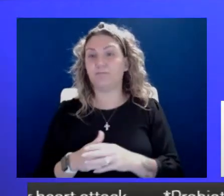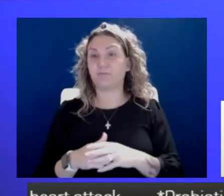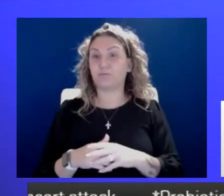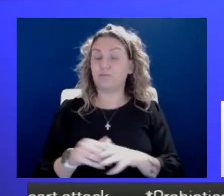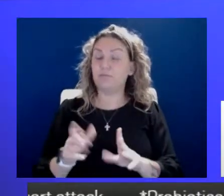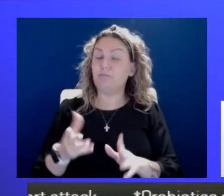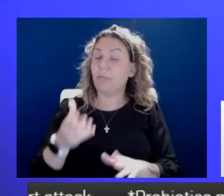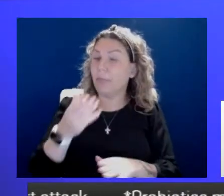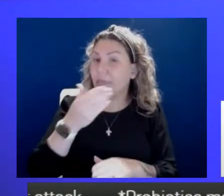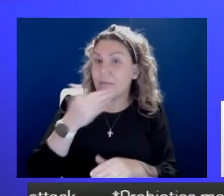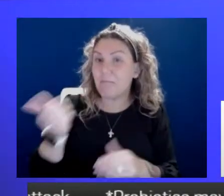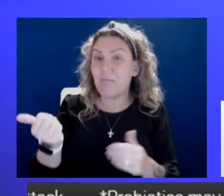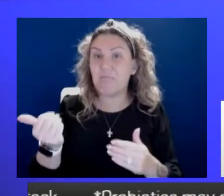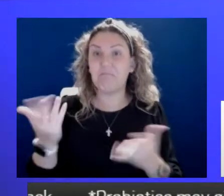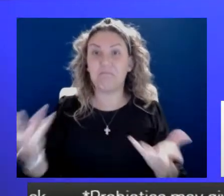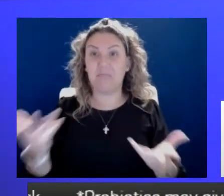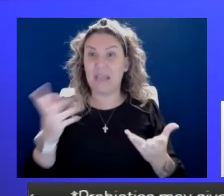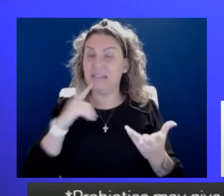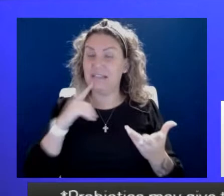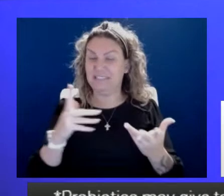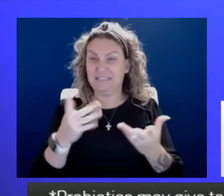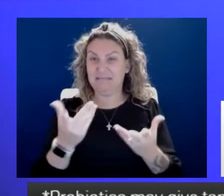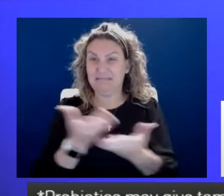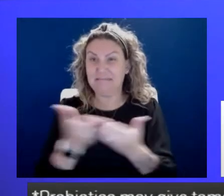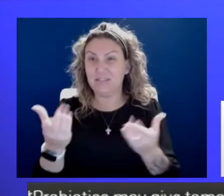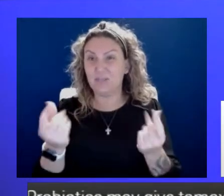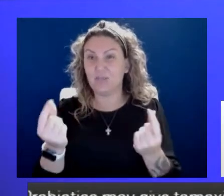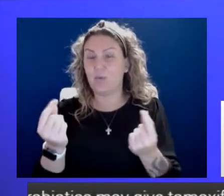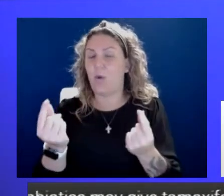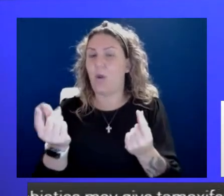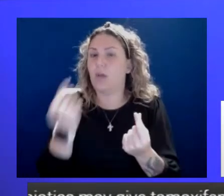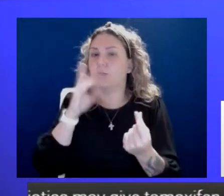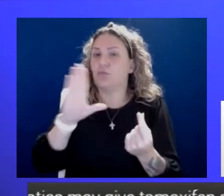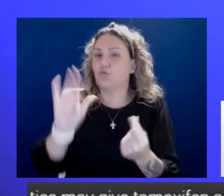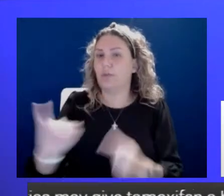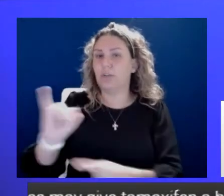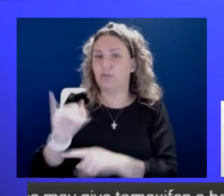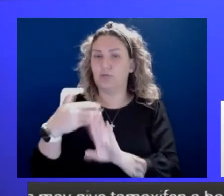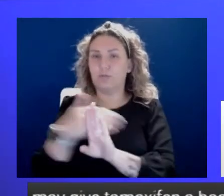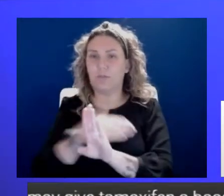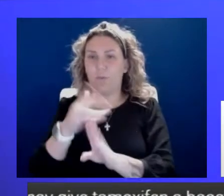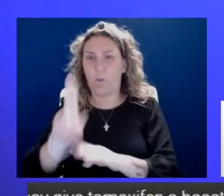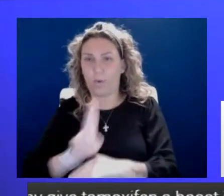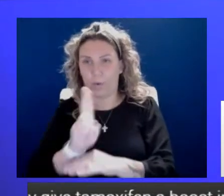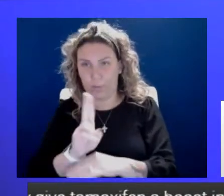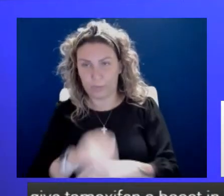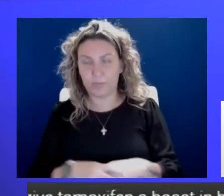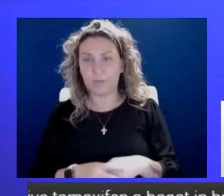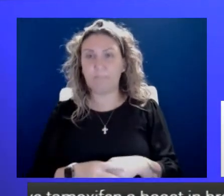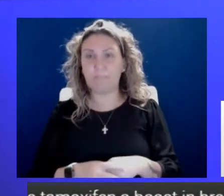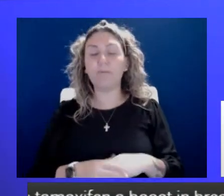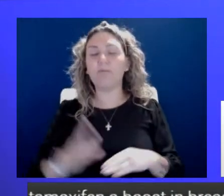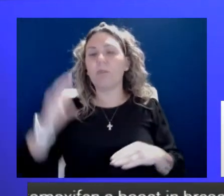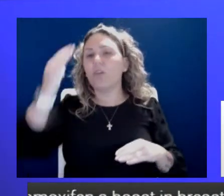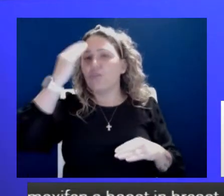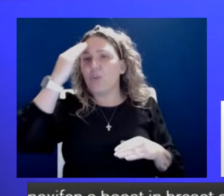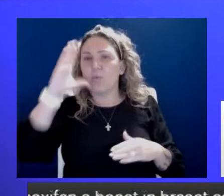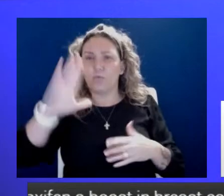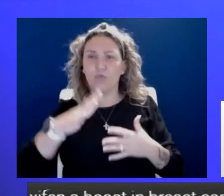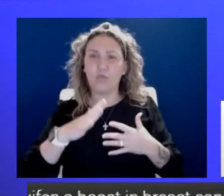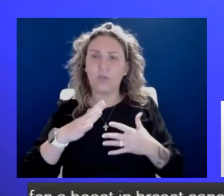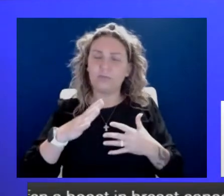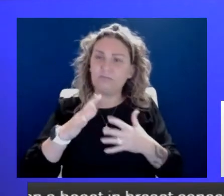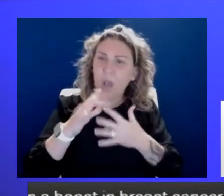spoke earlier, is understanding your insurance before you need to use it. Really knowing what options you have, what